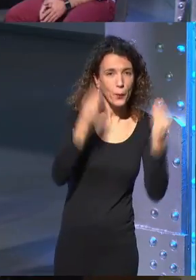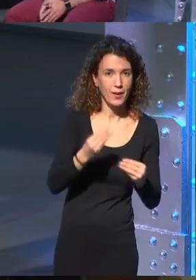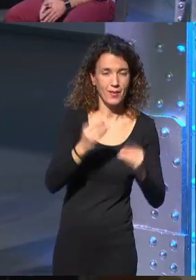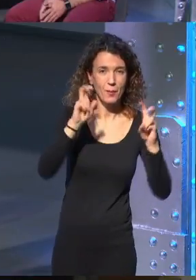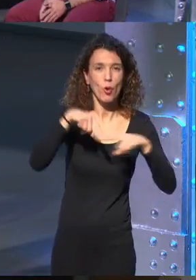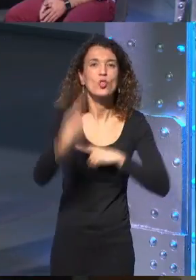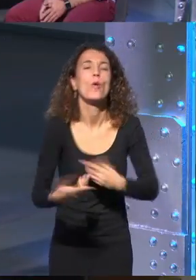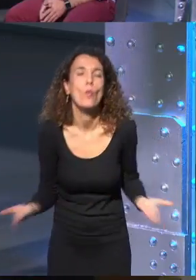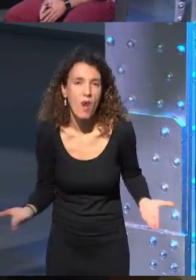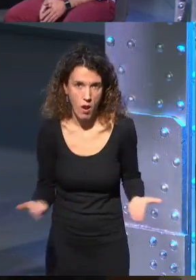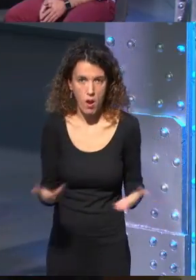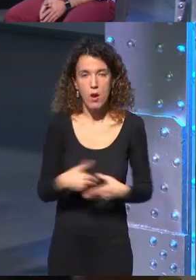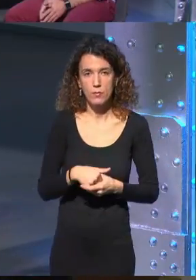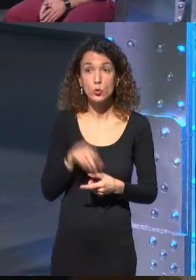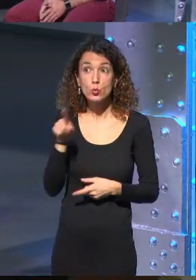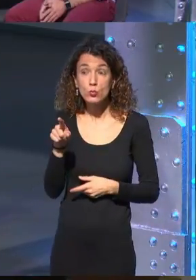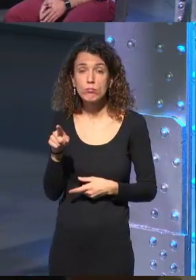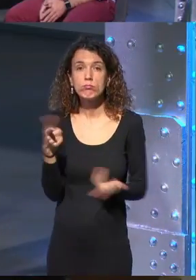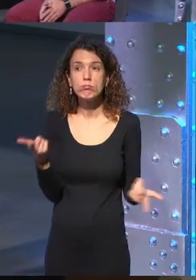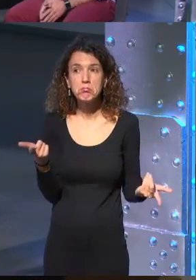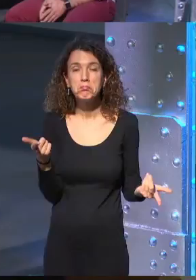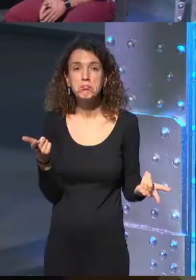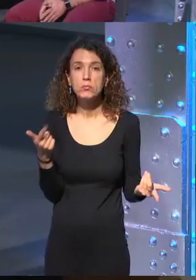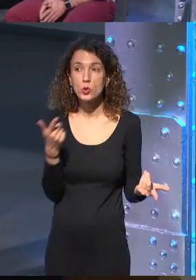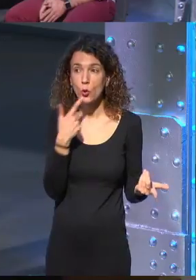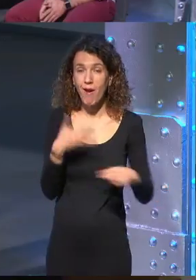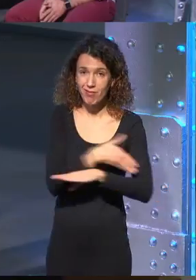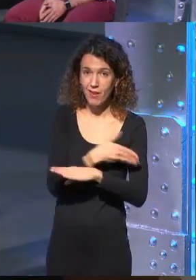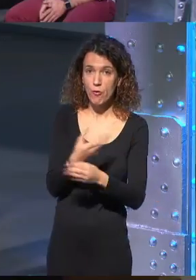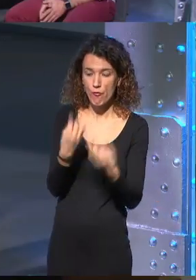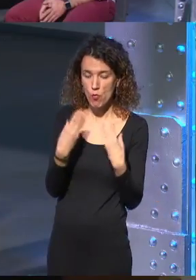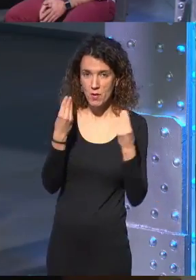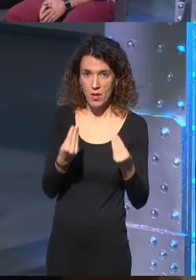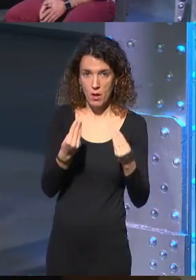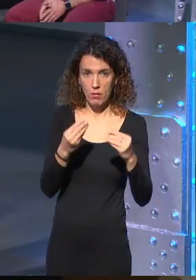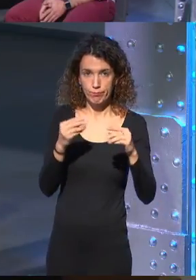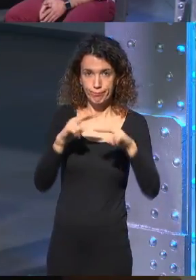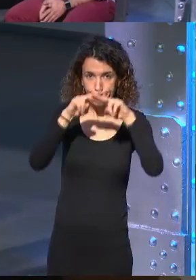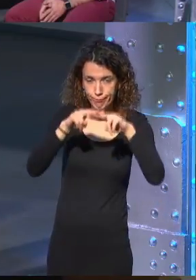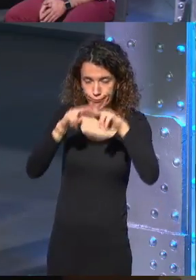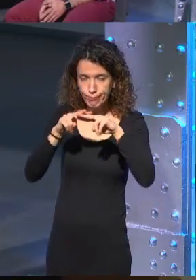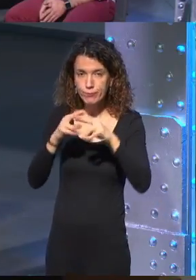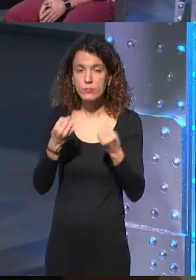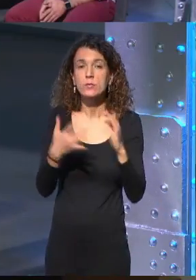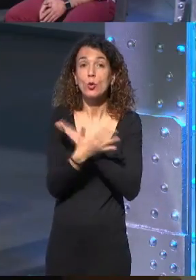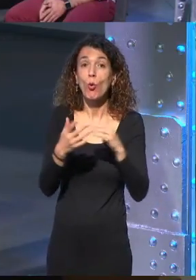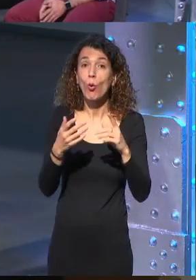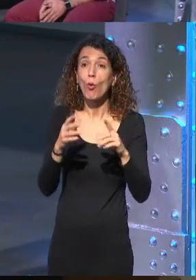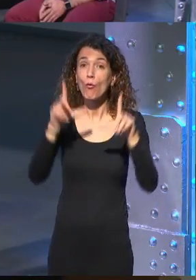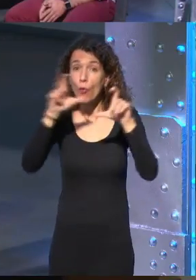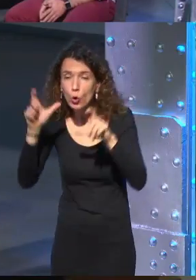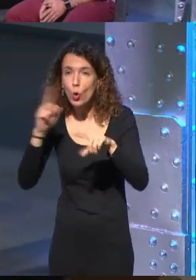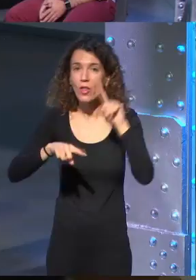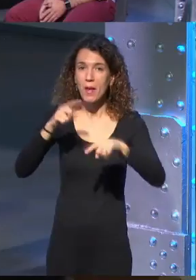And what about publishing something? What would you tell him? To think about the consequences before he posts anything. I would tell him